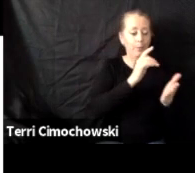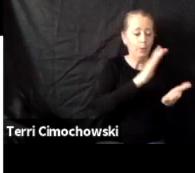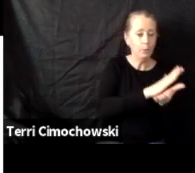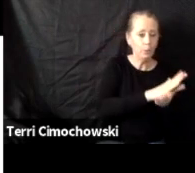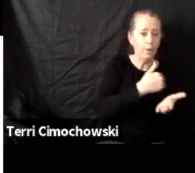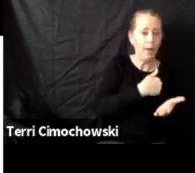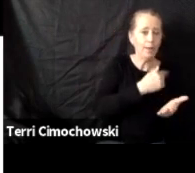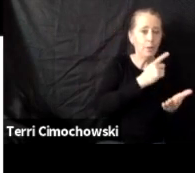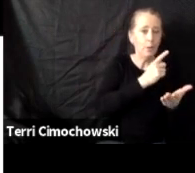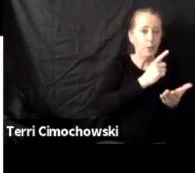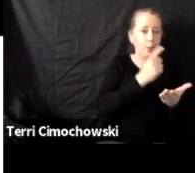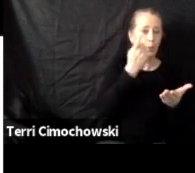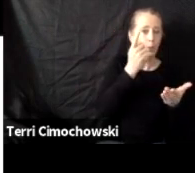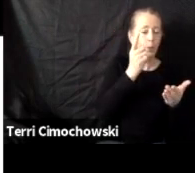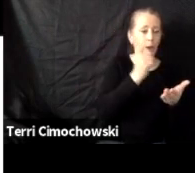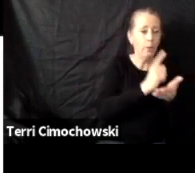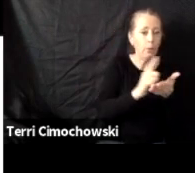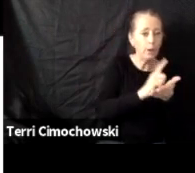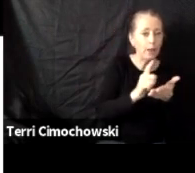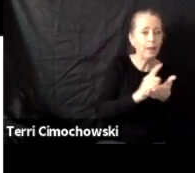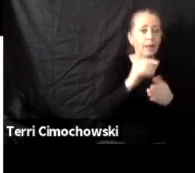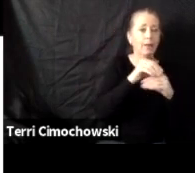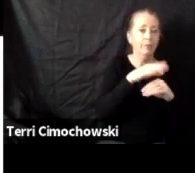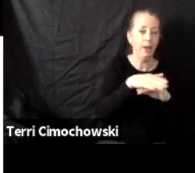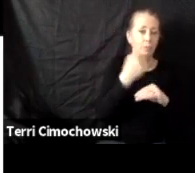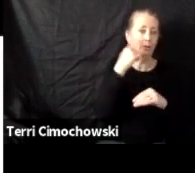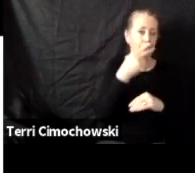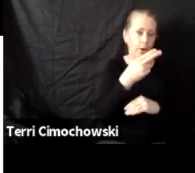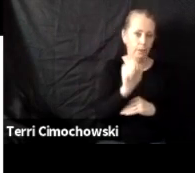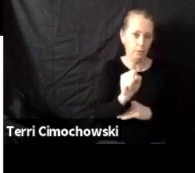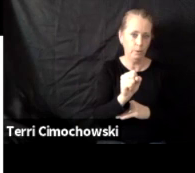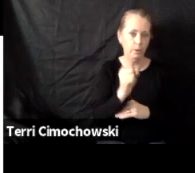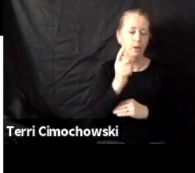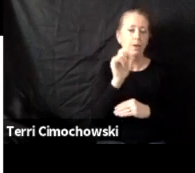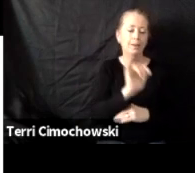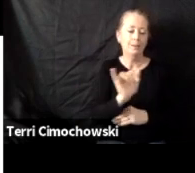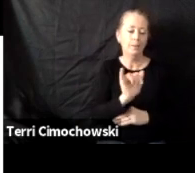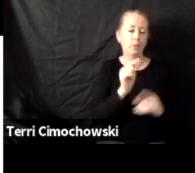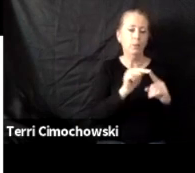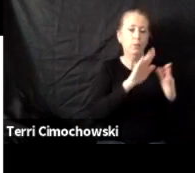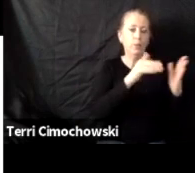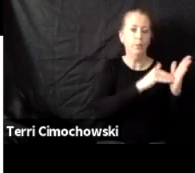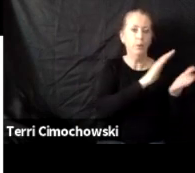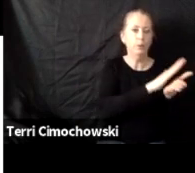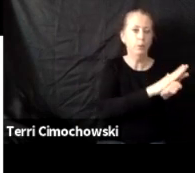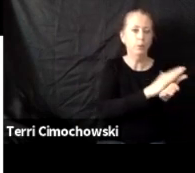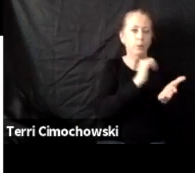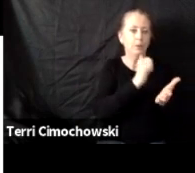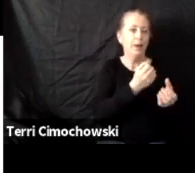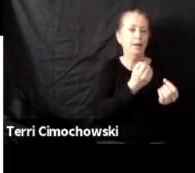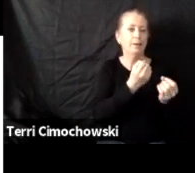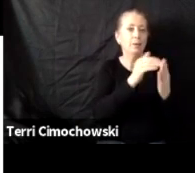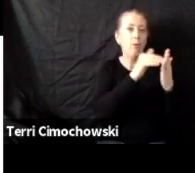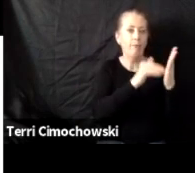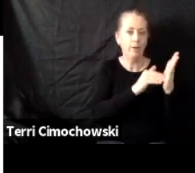advisory. Each week, students will meet with their advisory teacher and classmates, very similar to the middle school, just not as often. And then there will